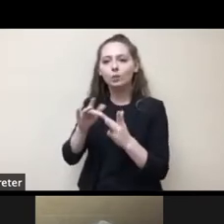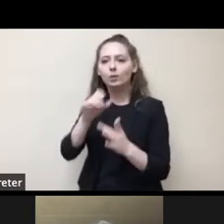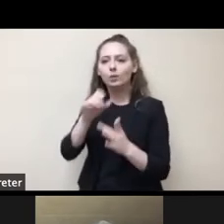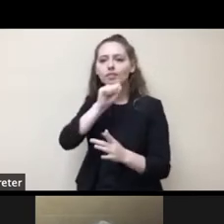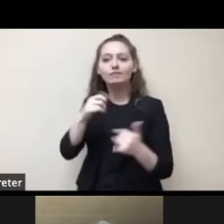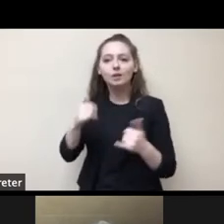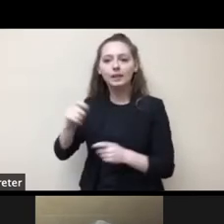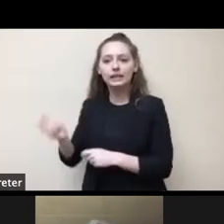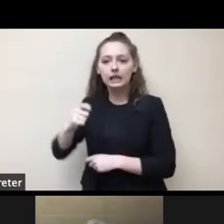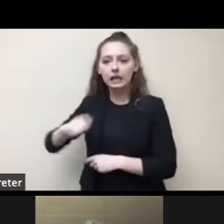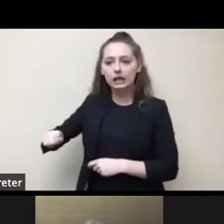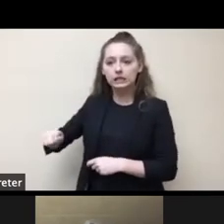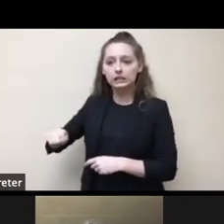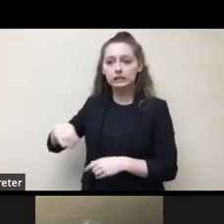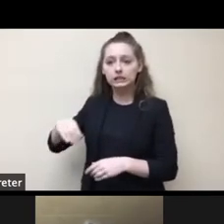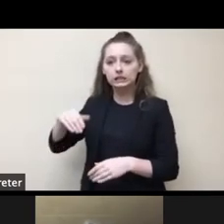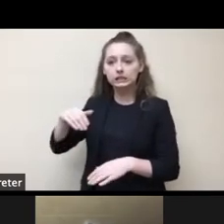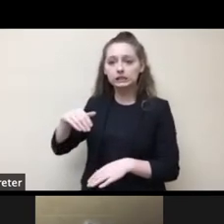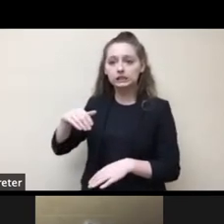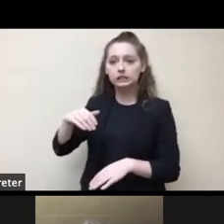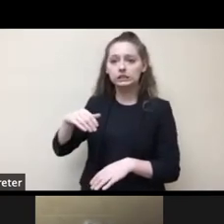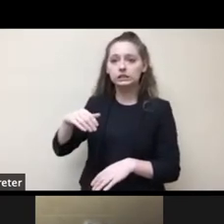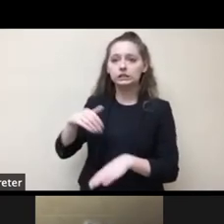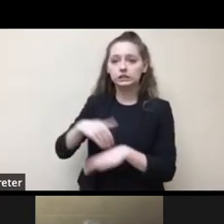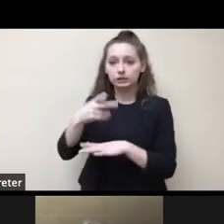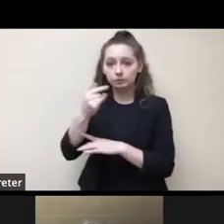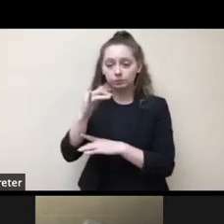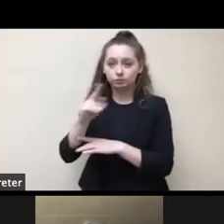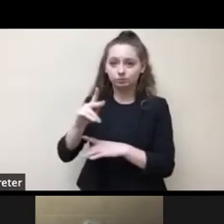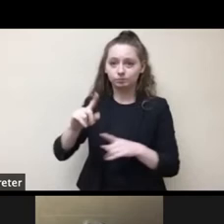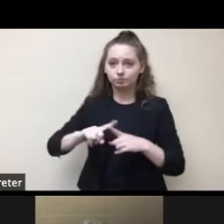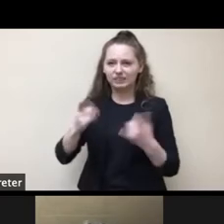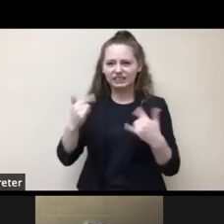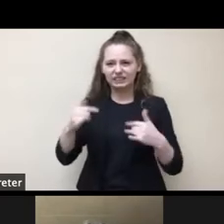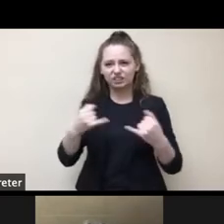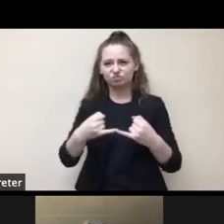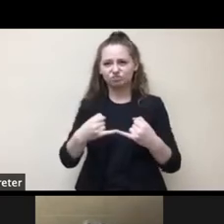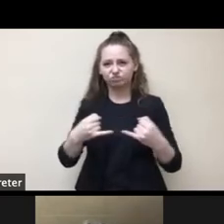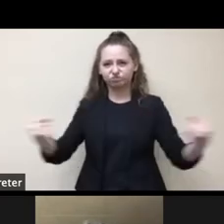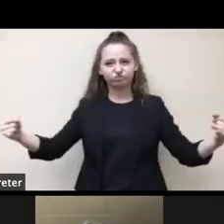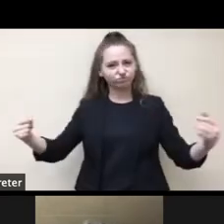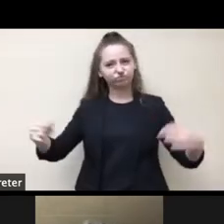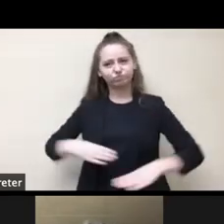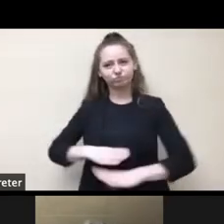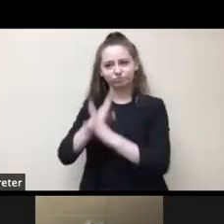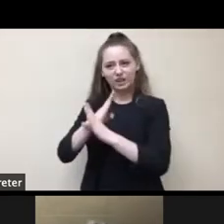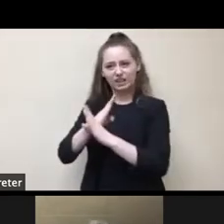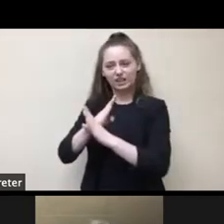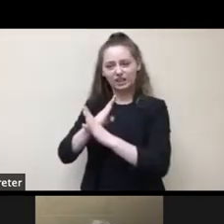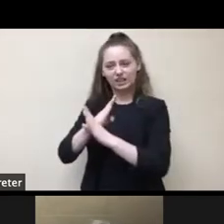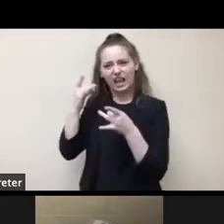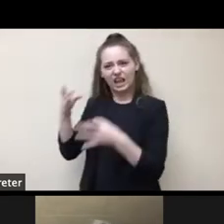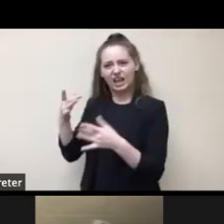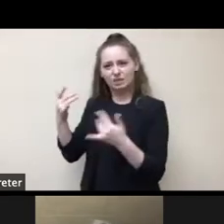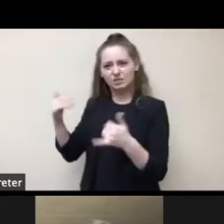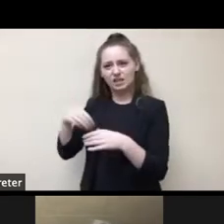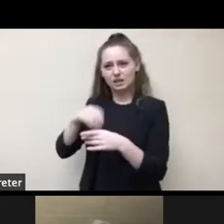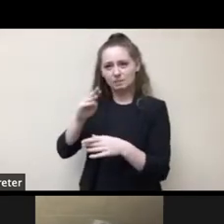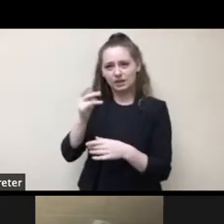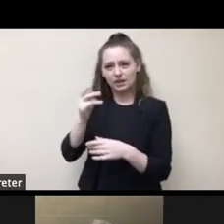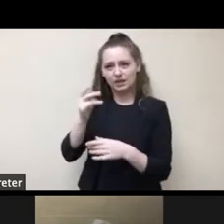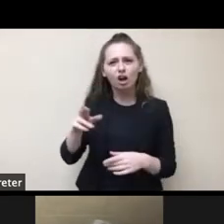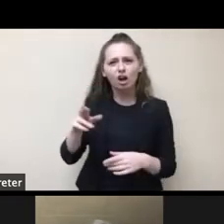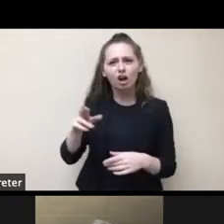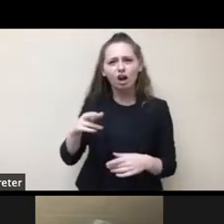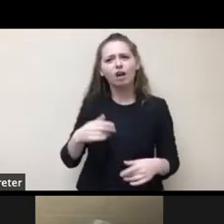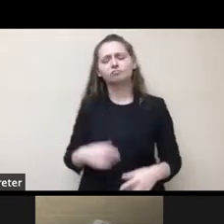Indy Illy or Harrison Park, but still taped off. Ended up playing in Munster. I hate hearing that. Our job is to keep you in Hammond, even